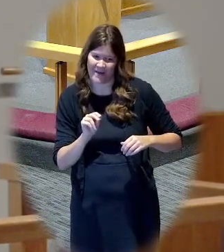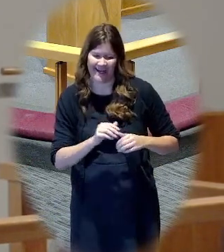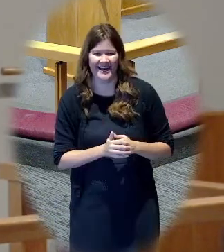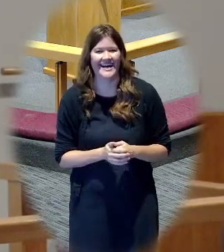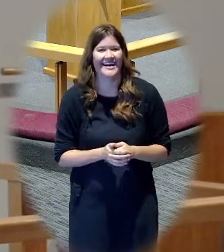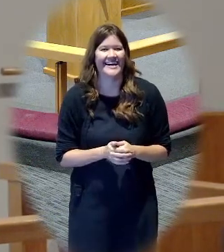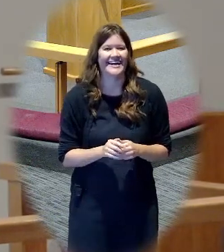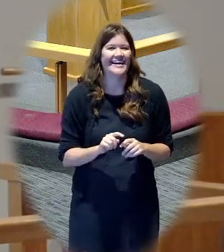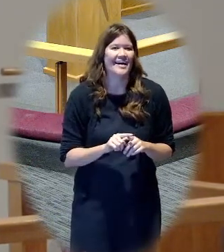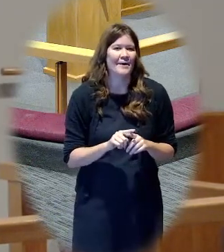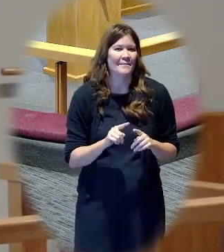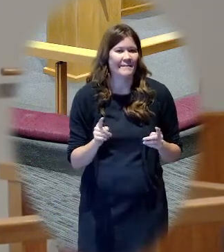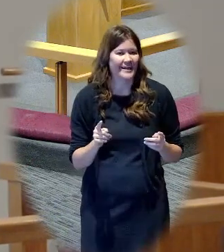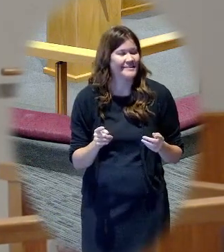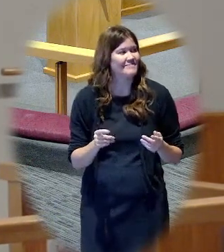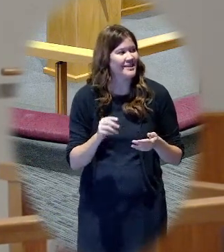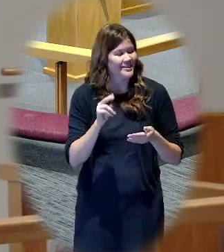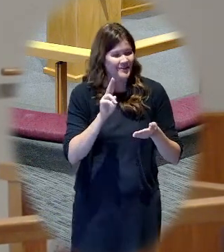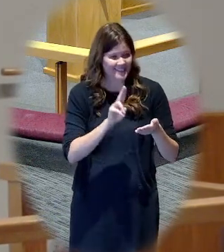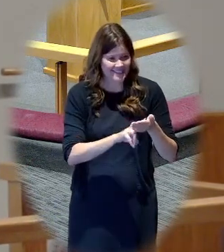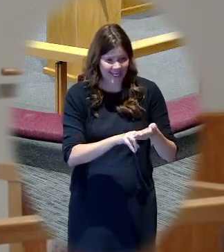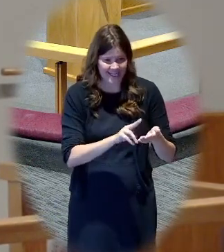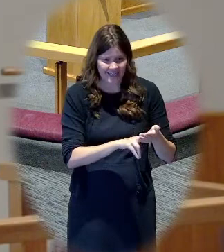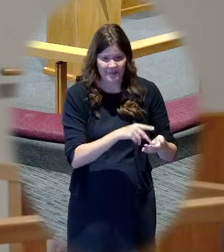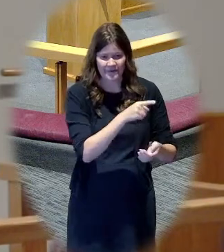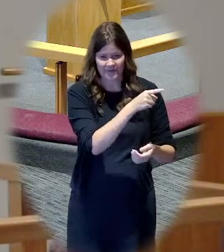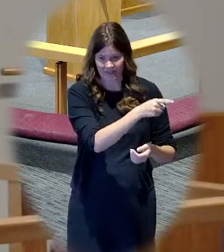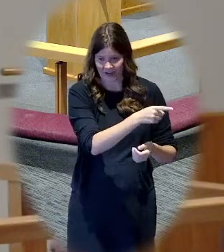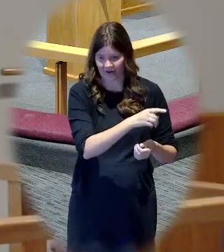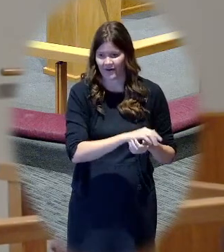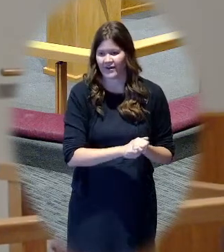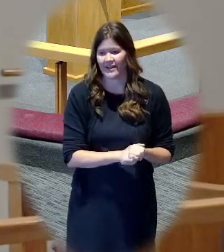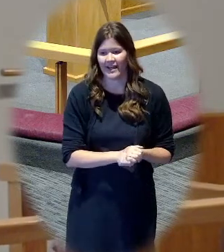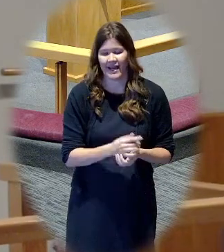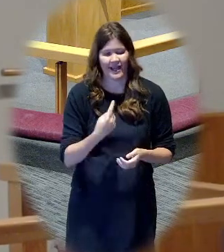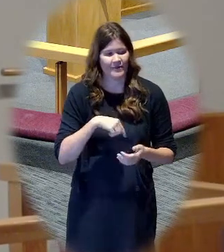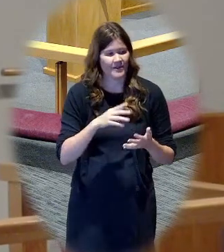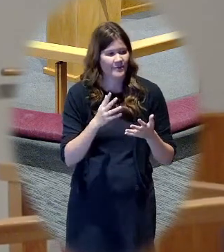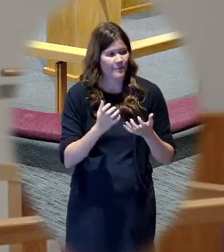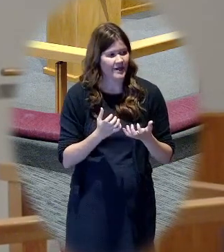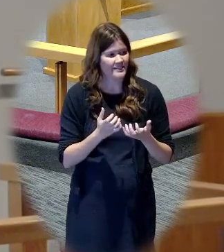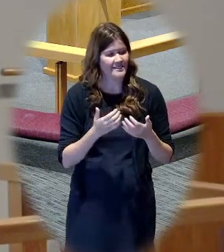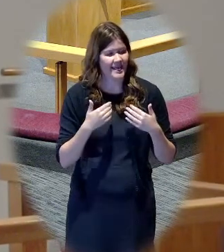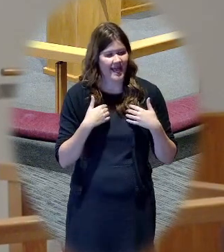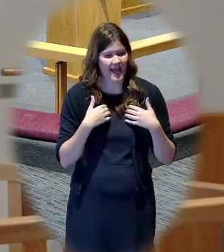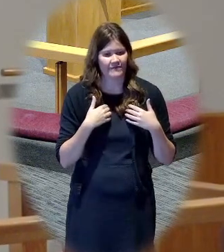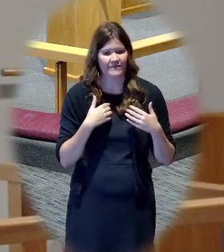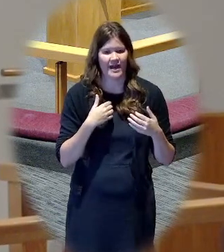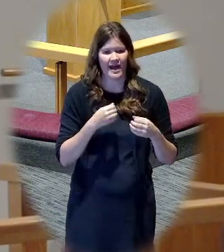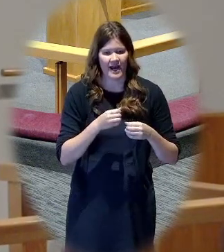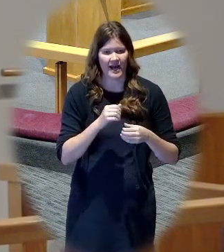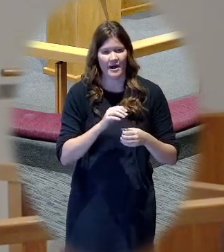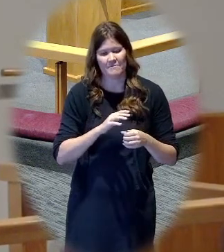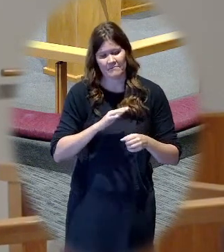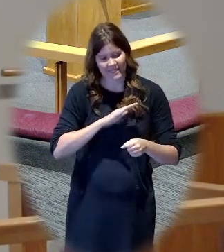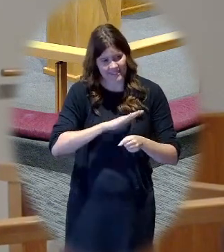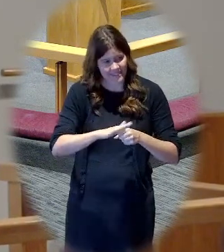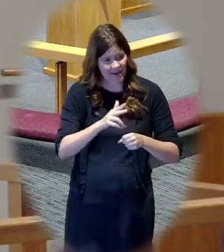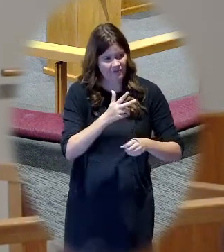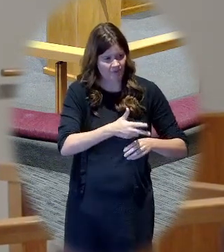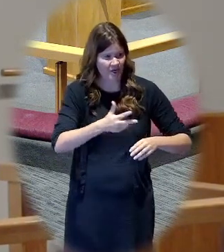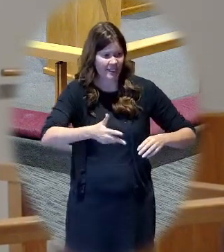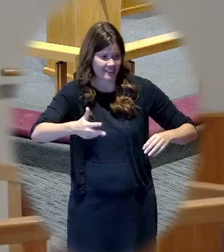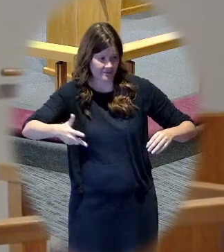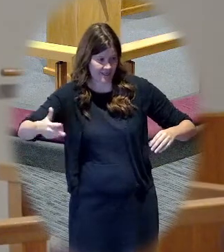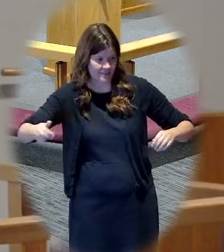but not much. So there's a sign up out there. We want to be able to arrange enough spaces spread out and